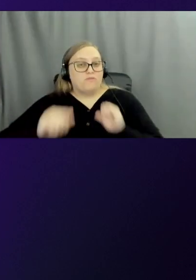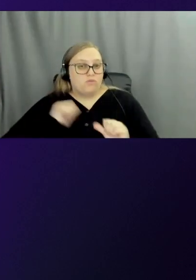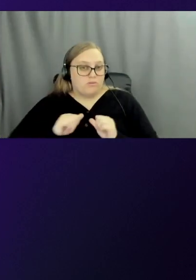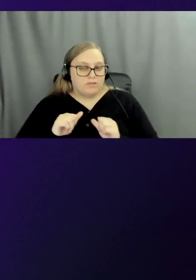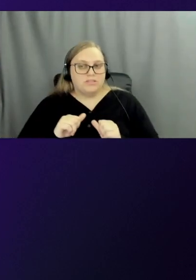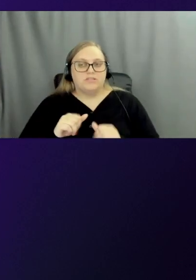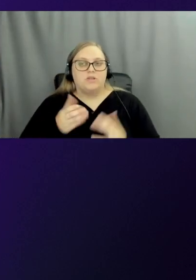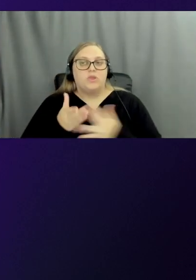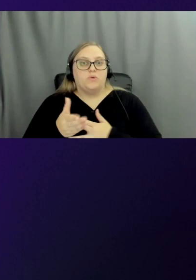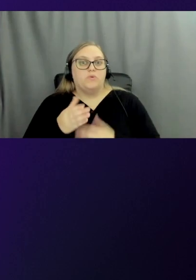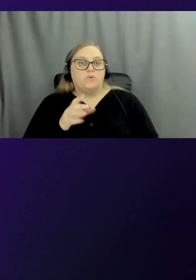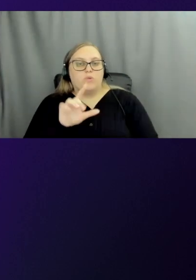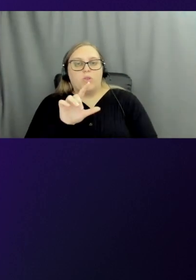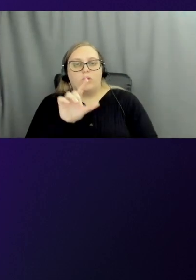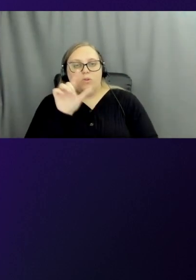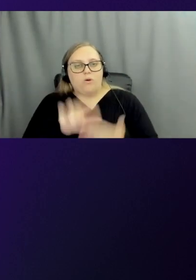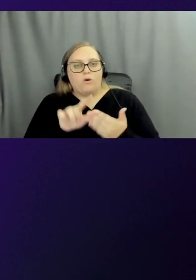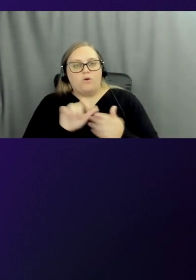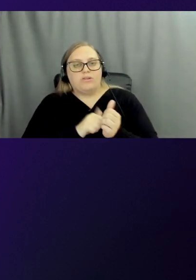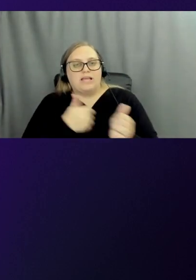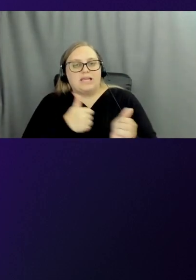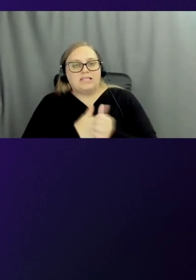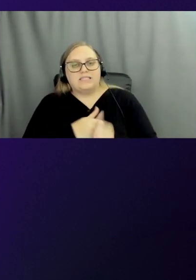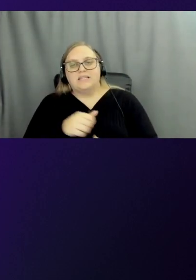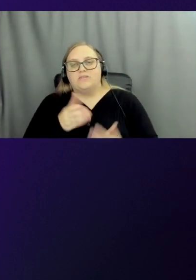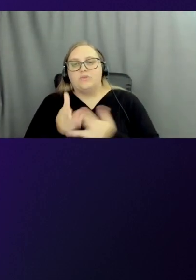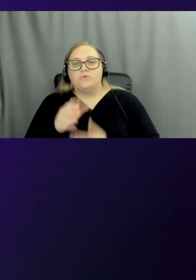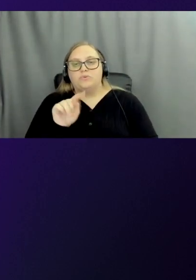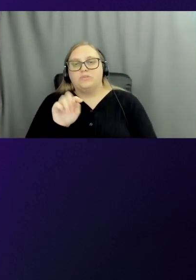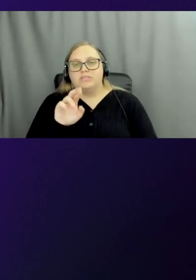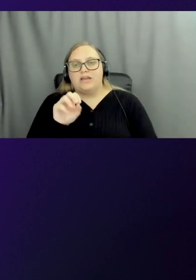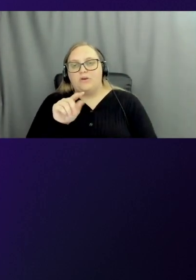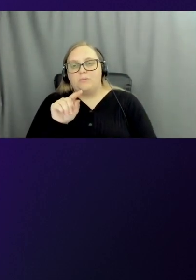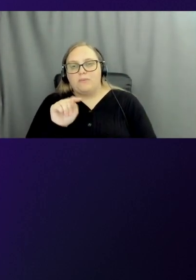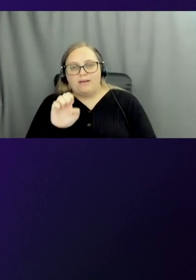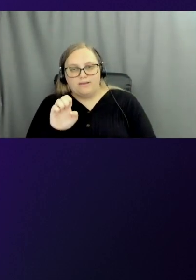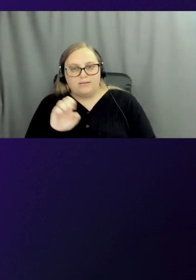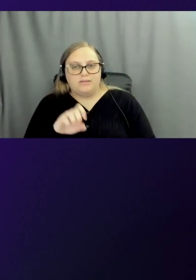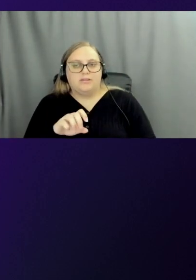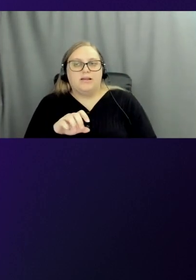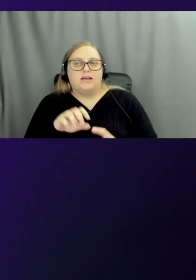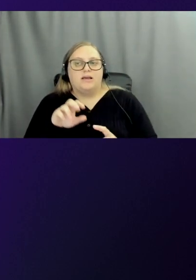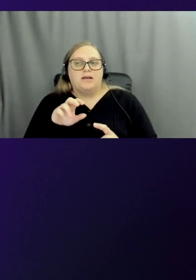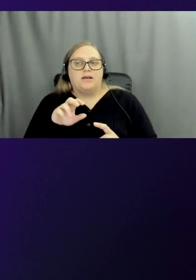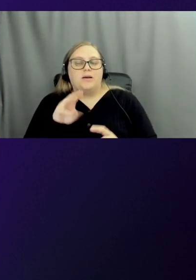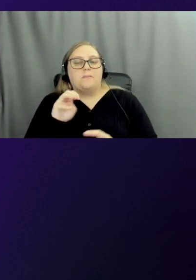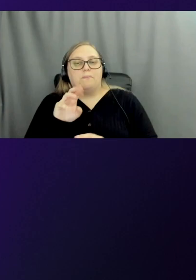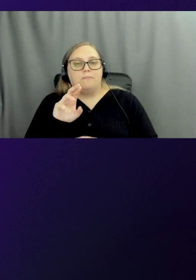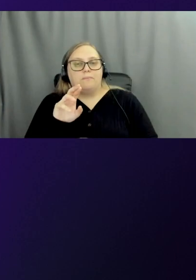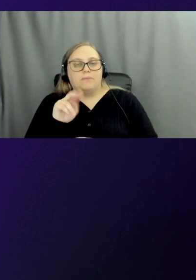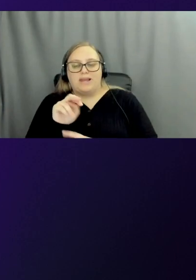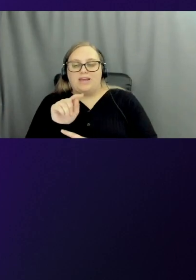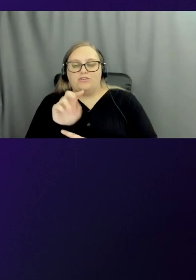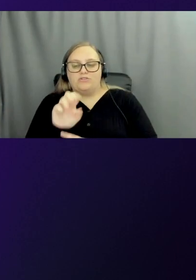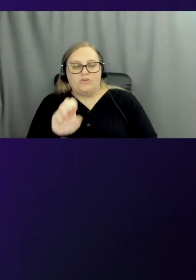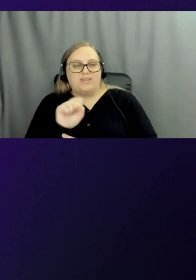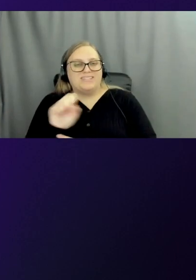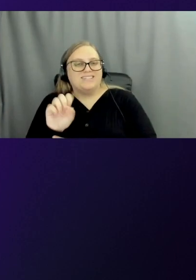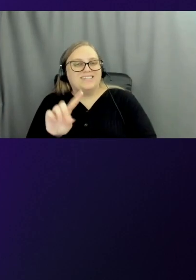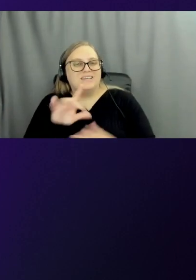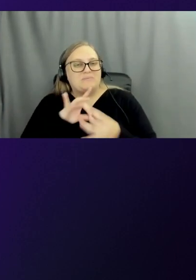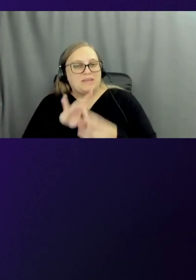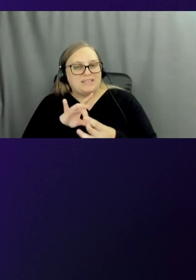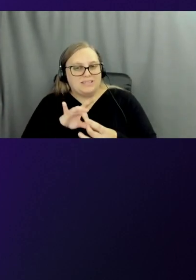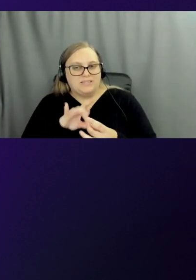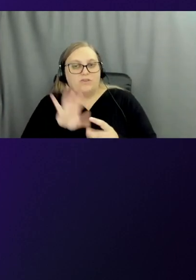lower latencies per terabyte basis with using the Nitro SSD-based instances. And that too is for a